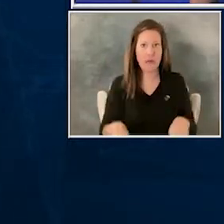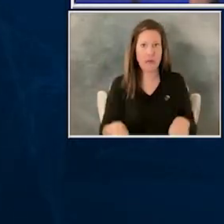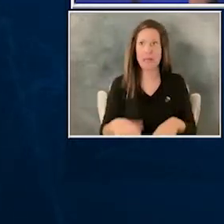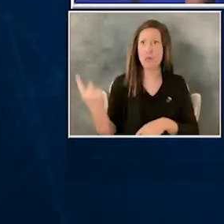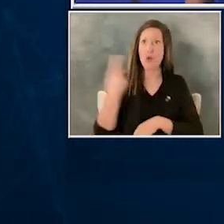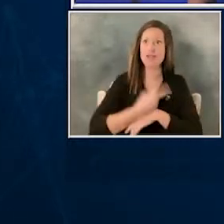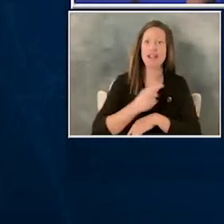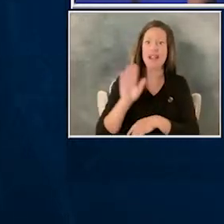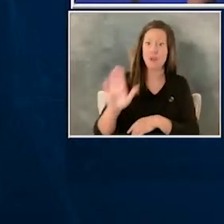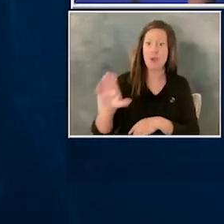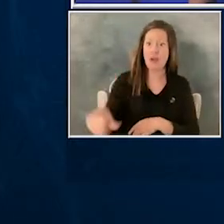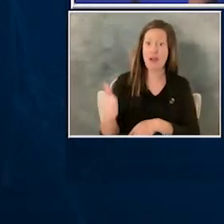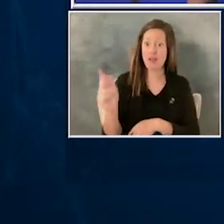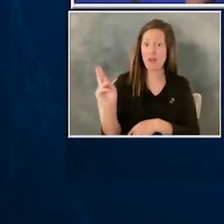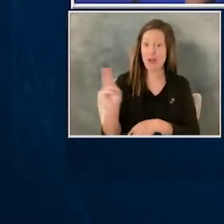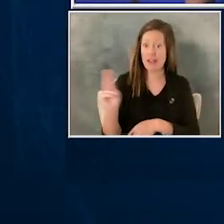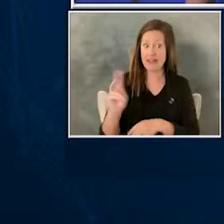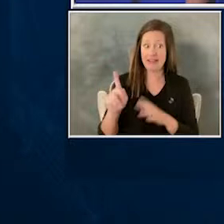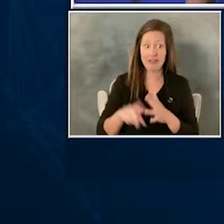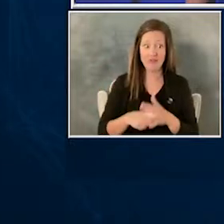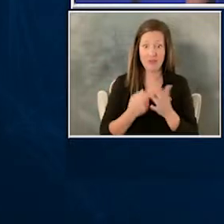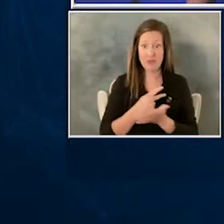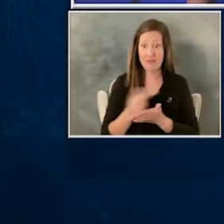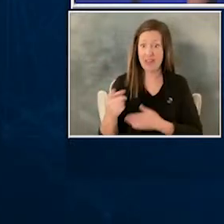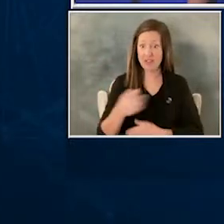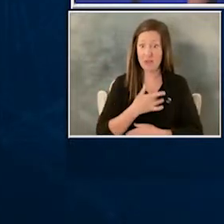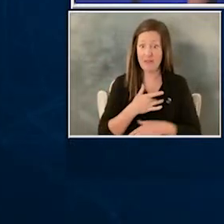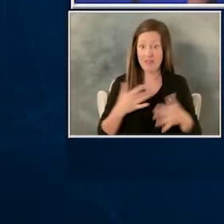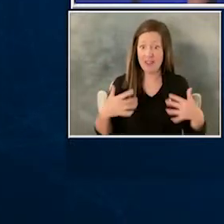fail? Does that ever give you anxiety?